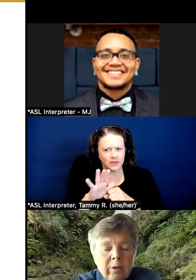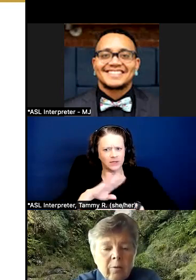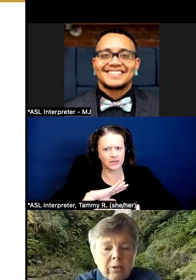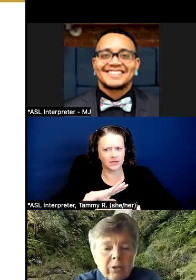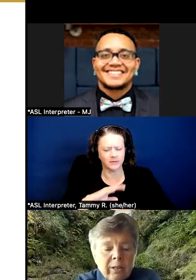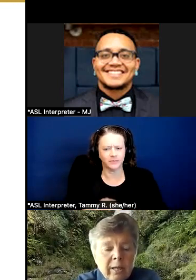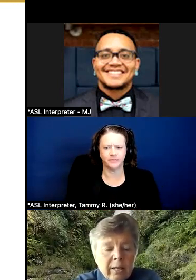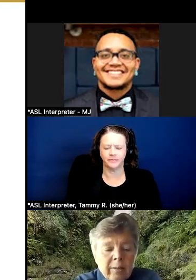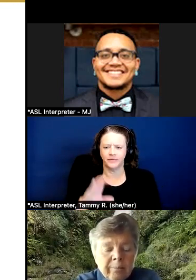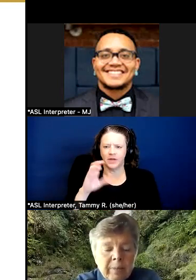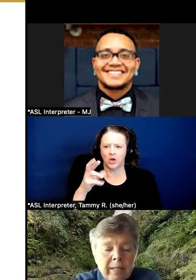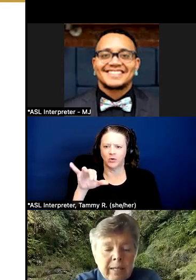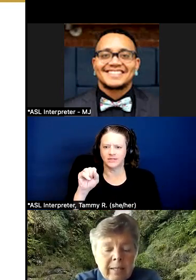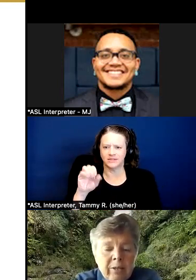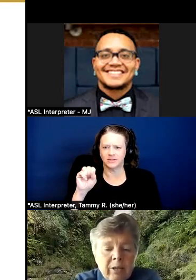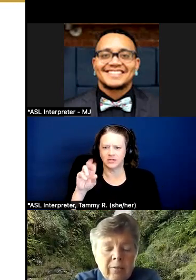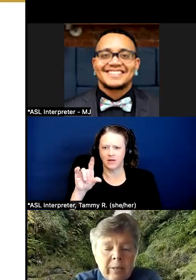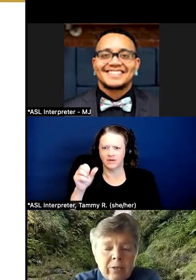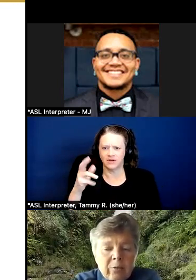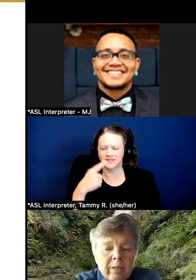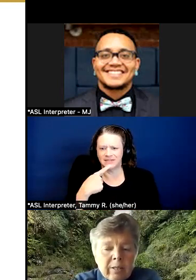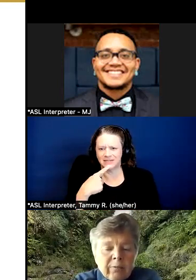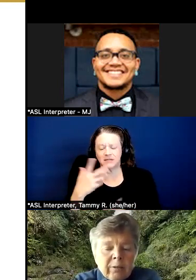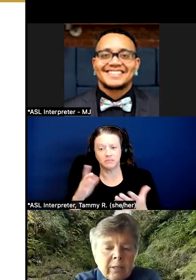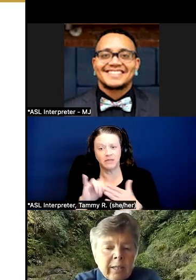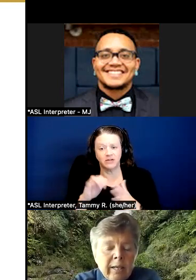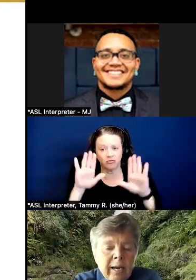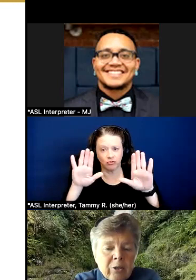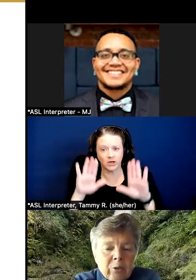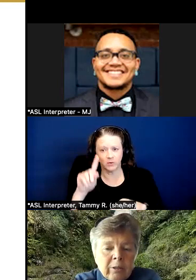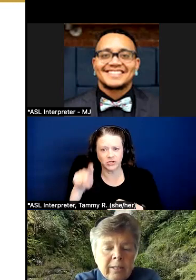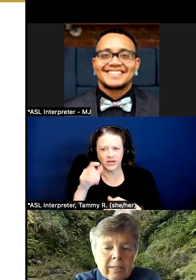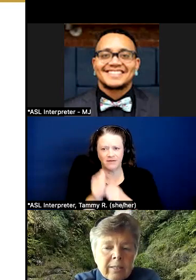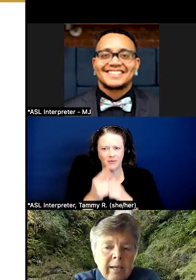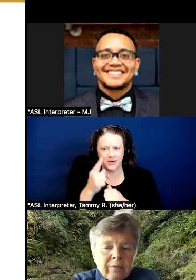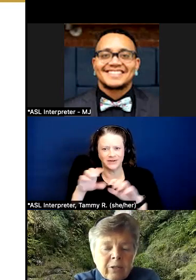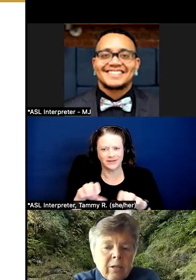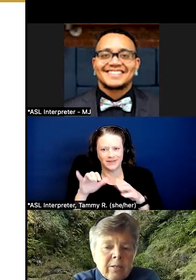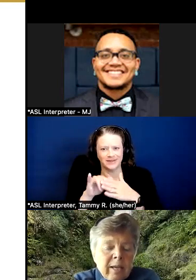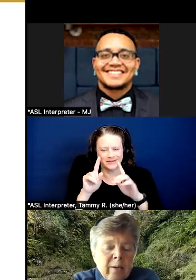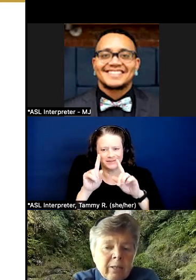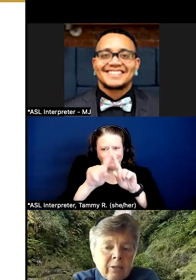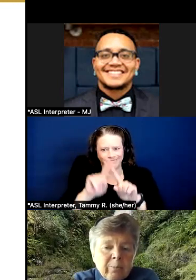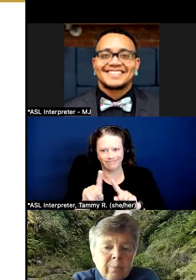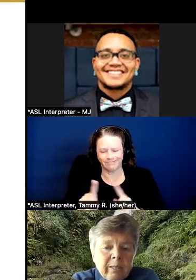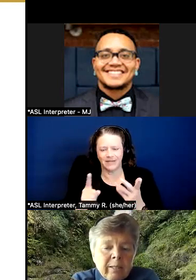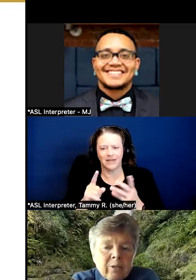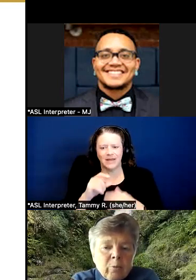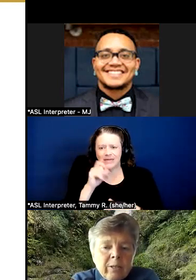That's a great question. Everybody's doing this differently. It actually doesn't have to cost that